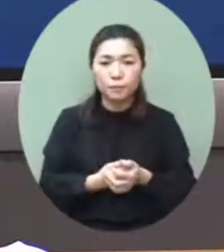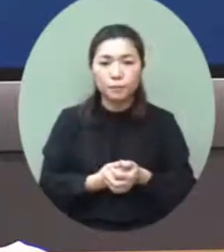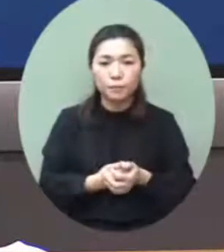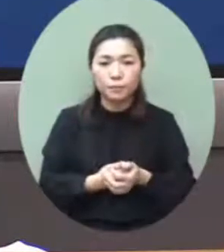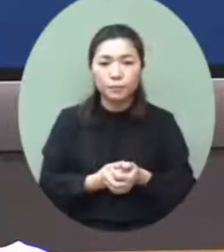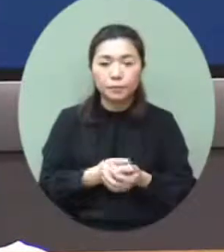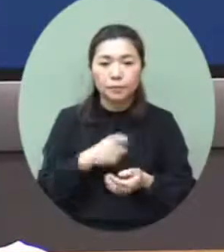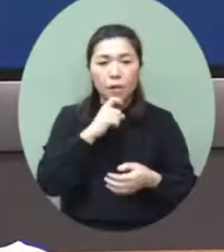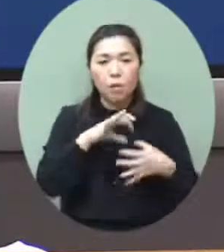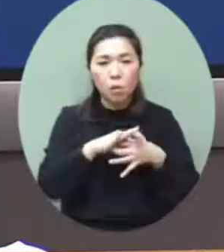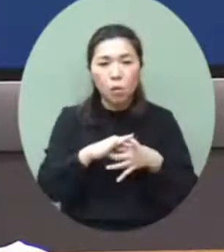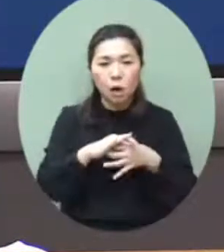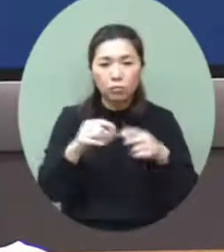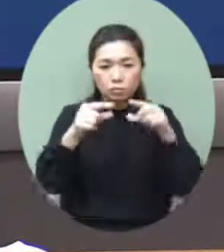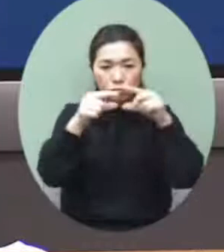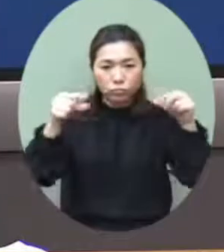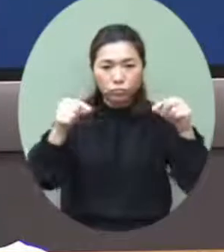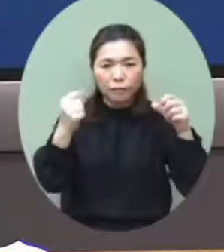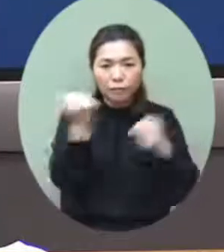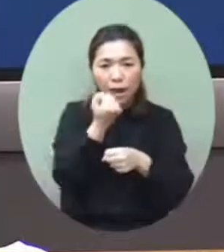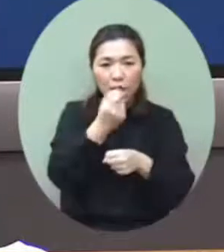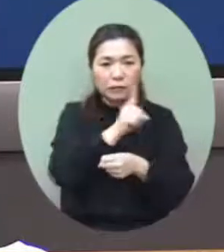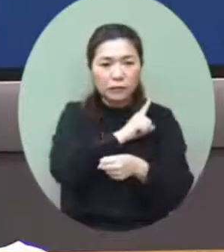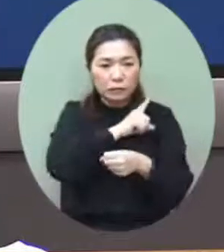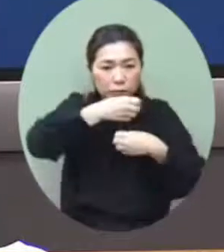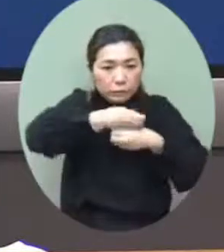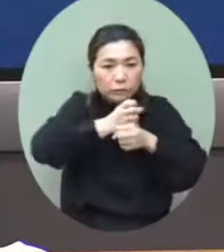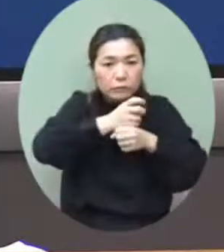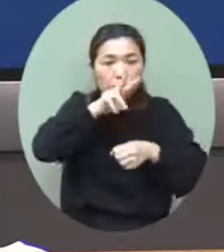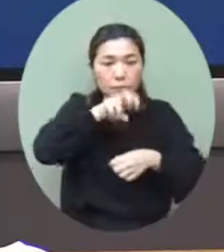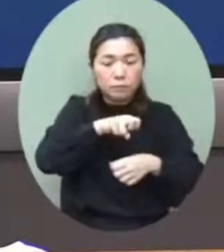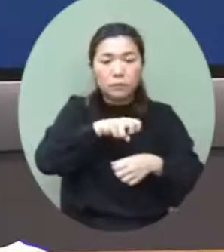been asking for this figures. This is about